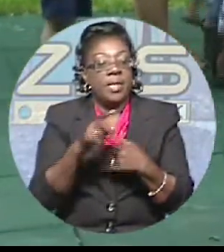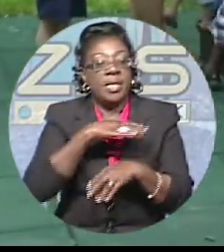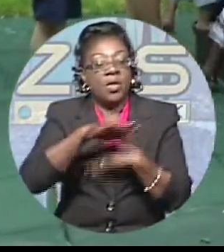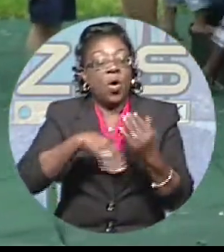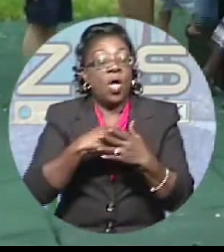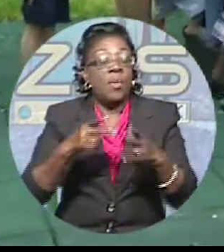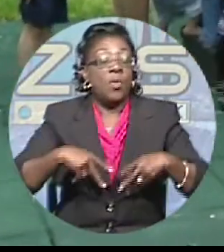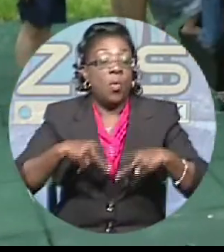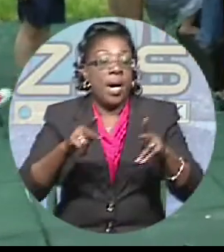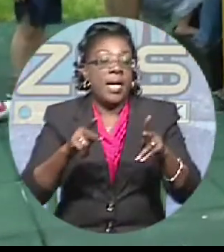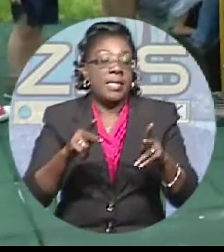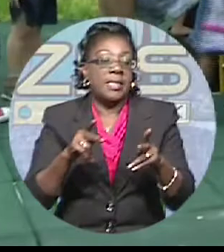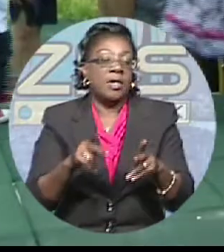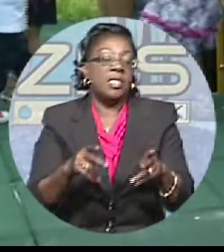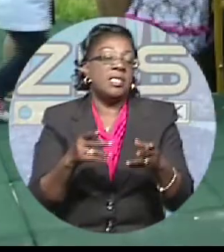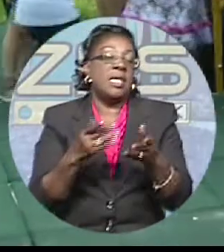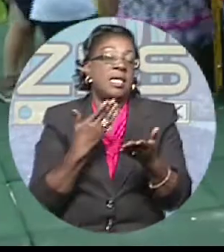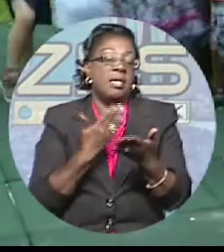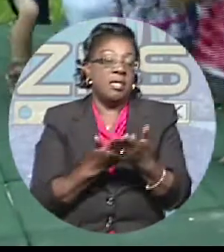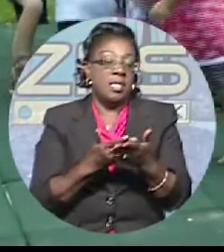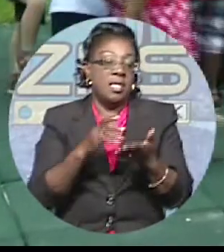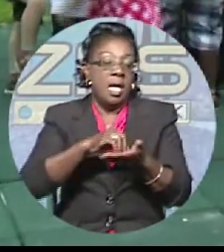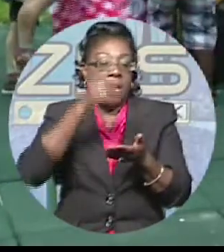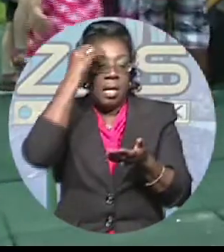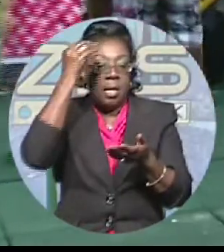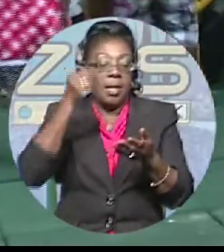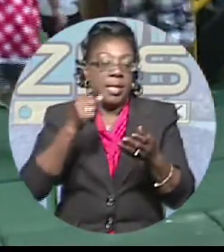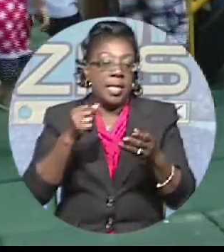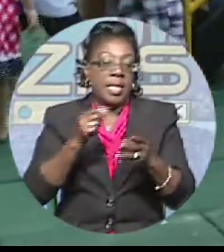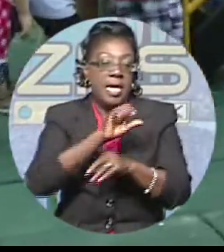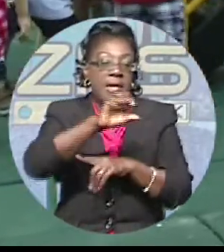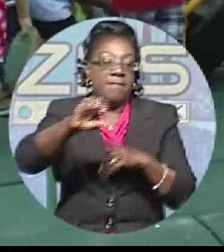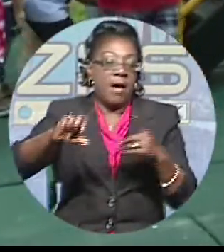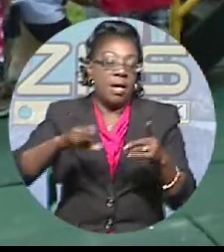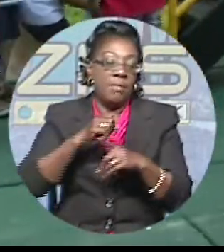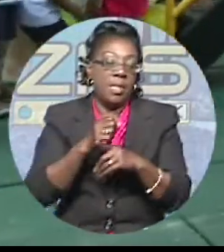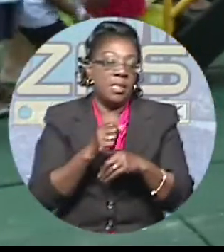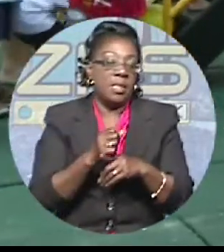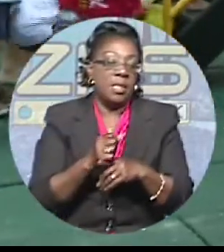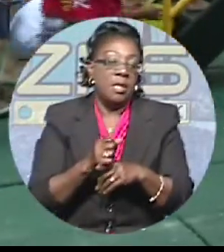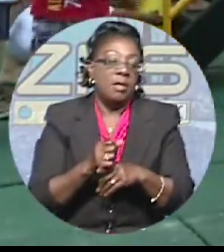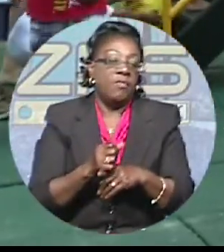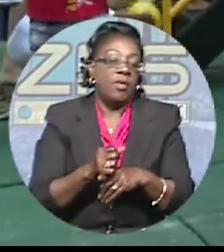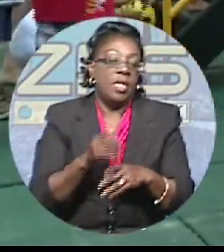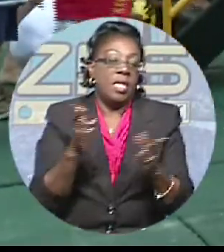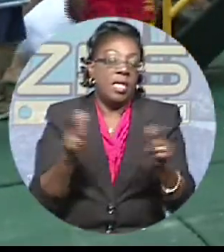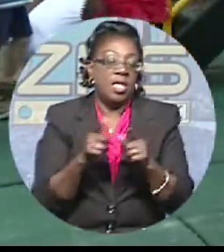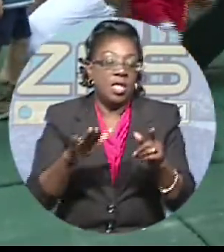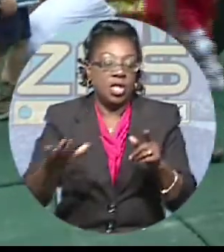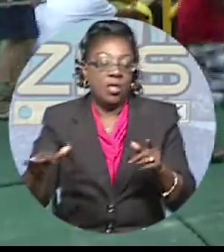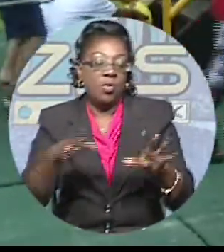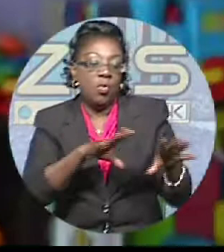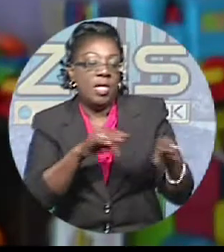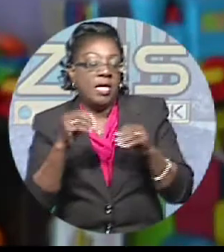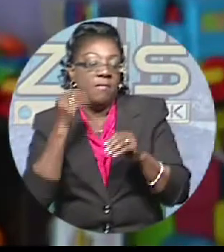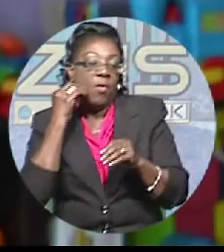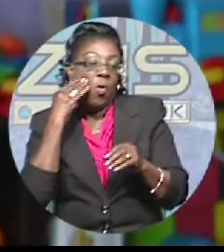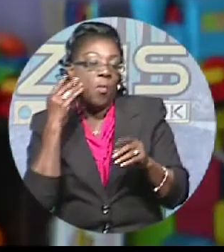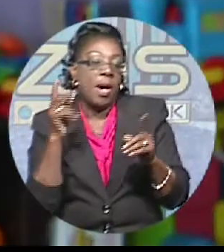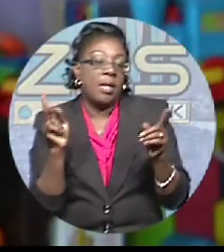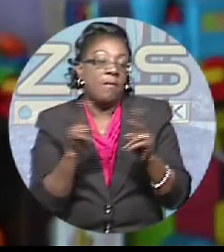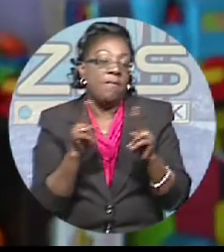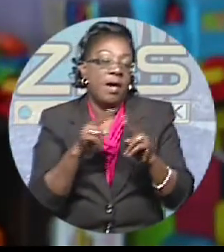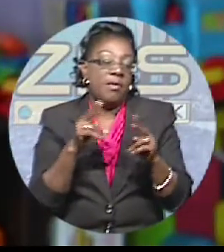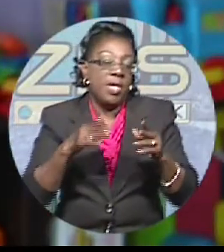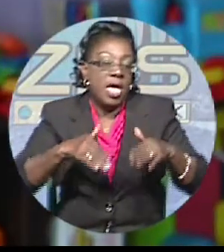also provides a comfortable learning atmosphere for the toddlers who are leaving home, possibly for the first time. This is their first school experience. They've